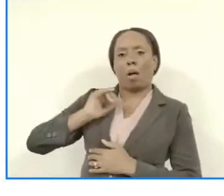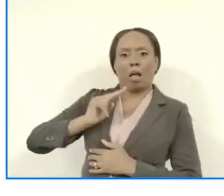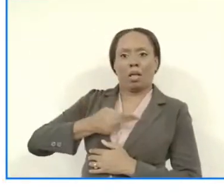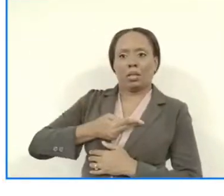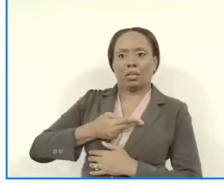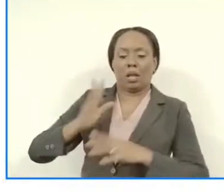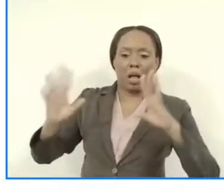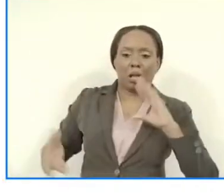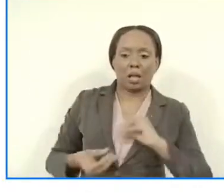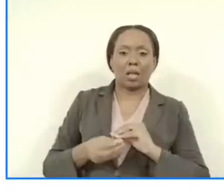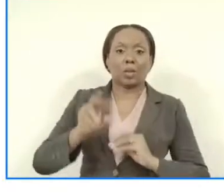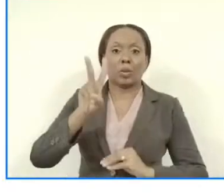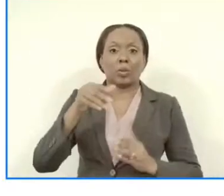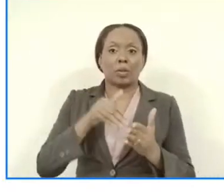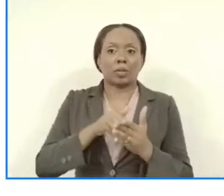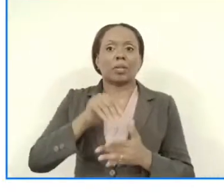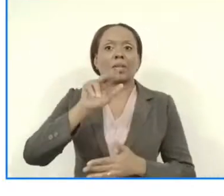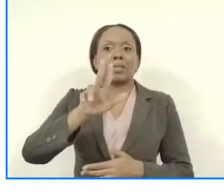in total